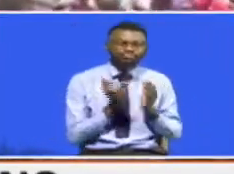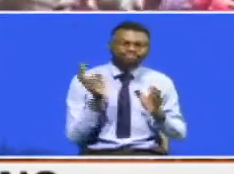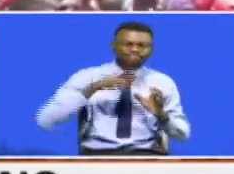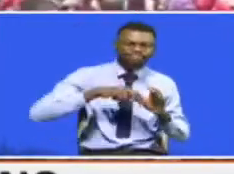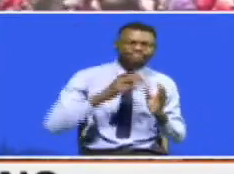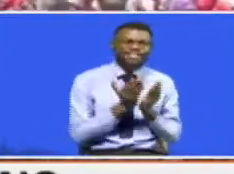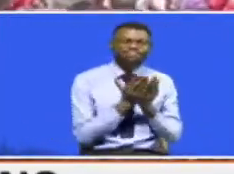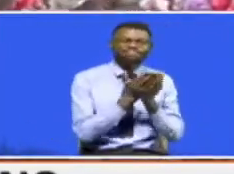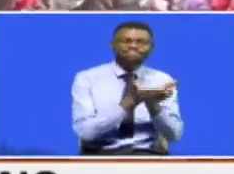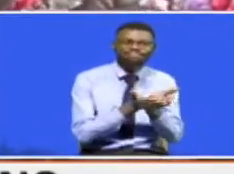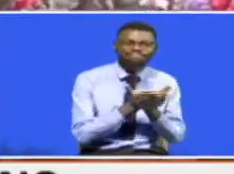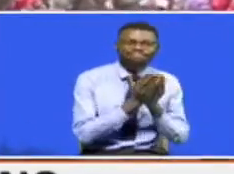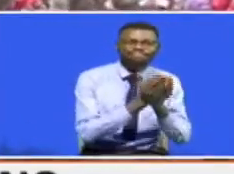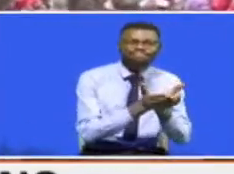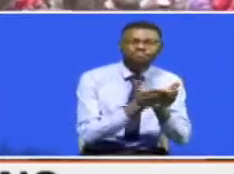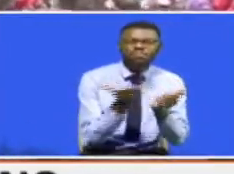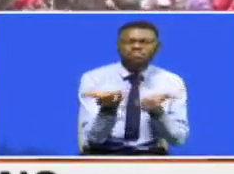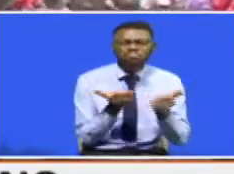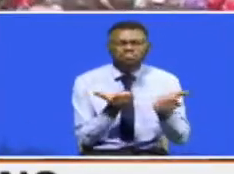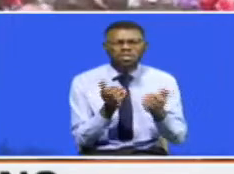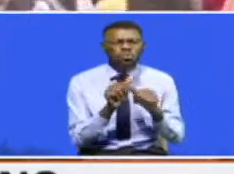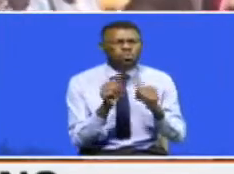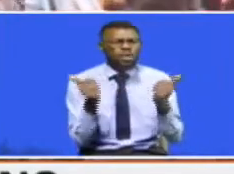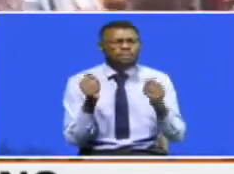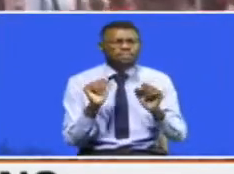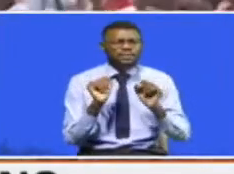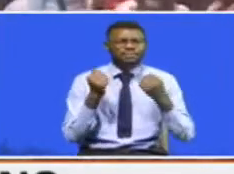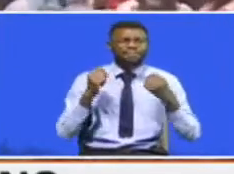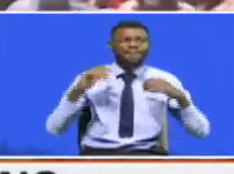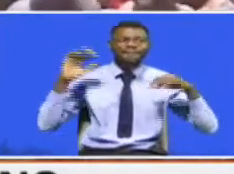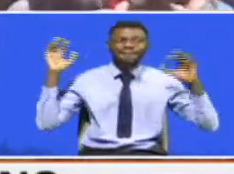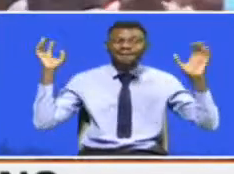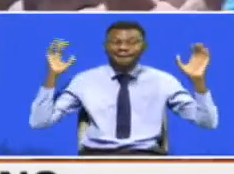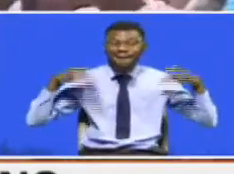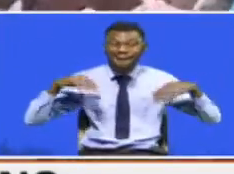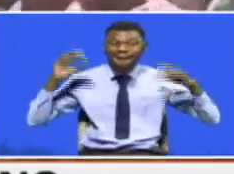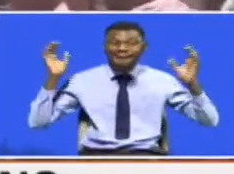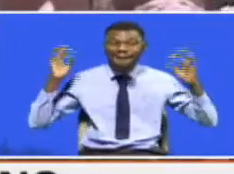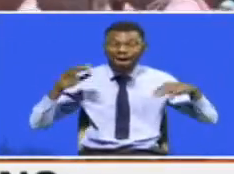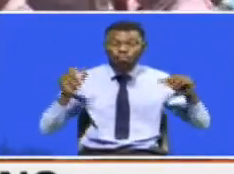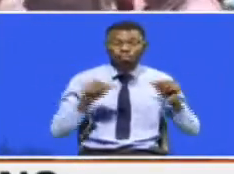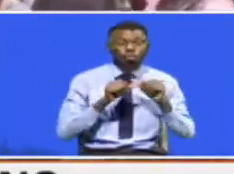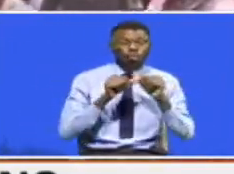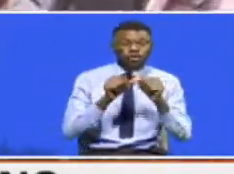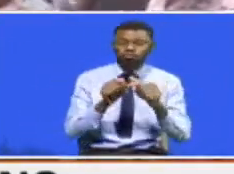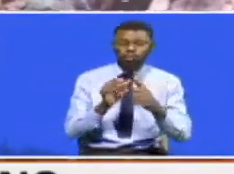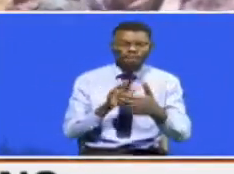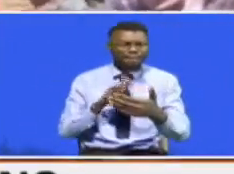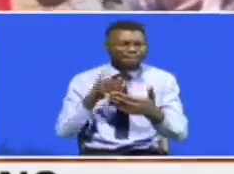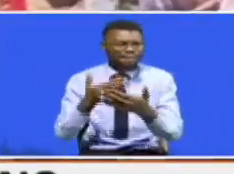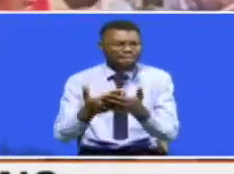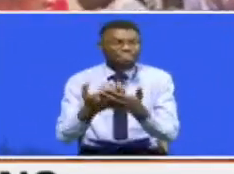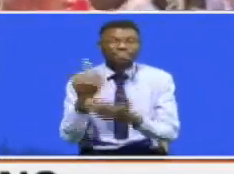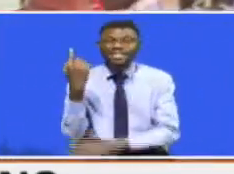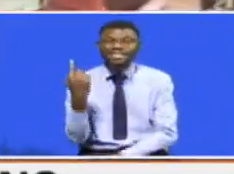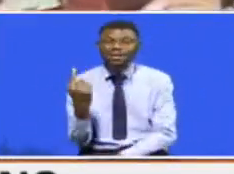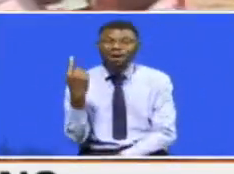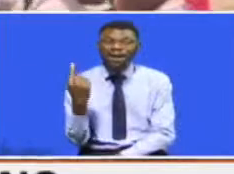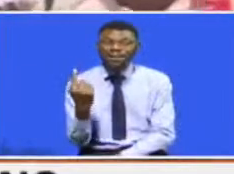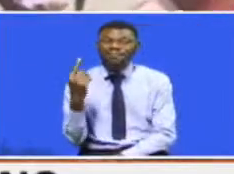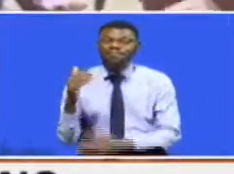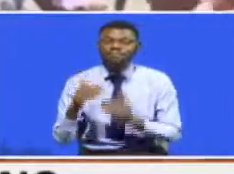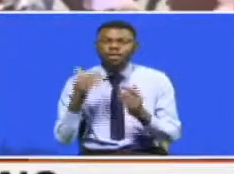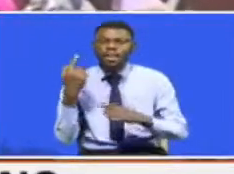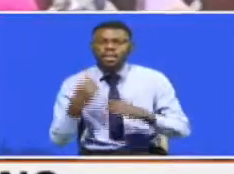safe. The rainfall is expected to continue through to January next year. With this in mind, Homabay